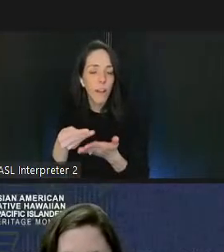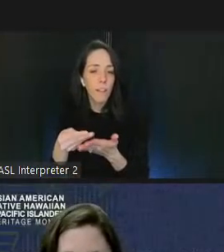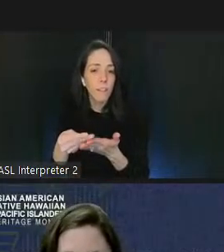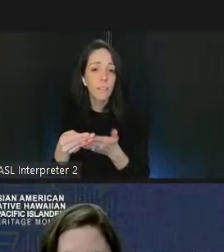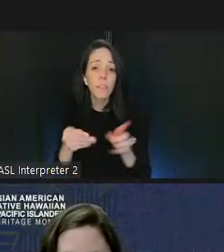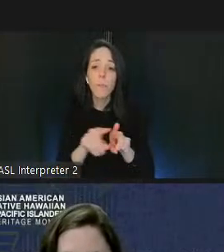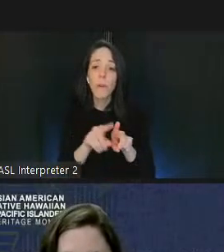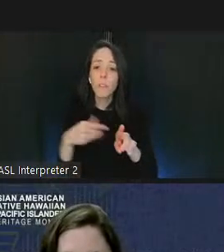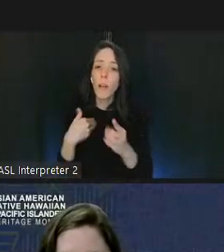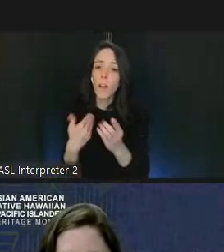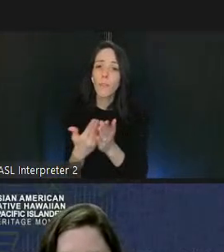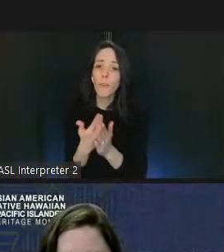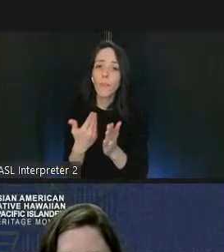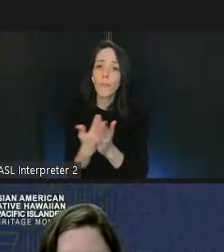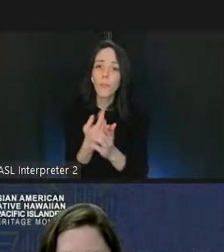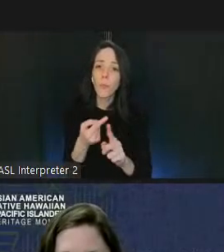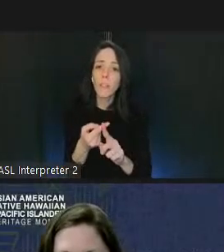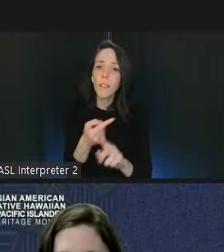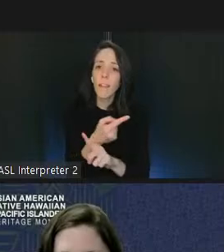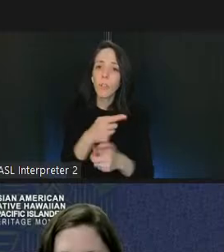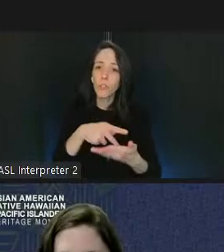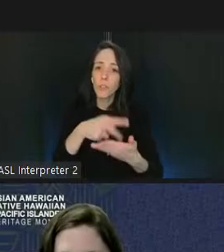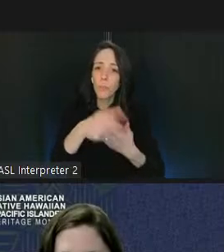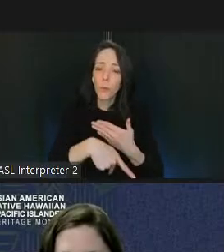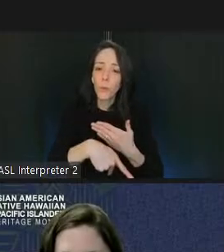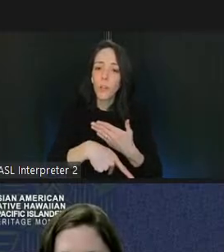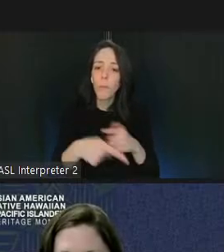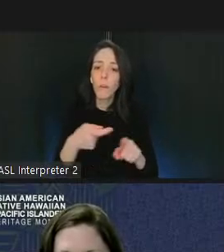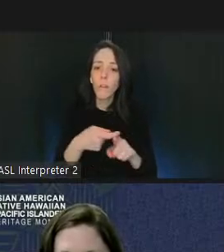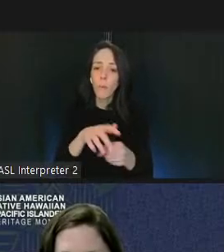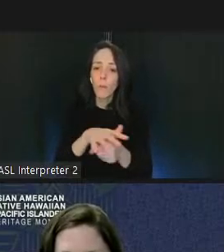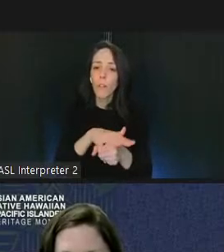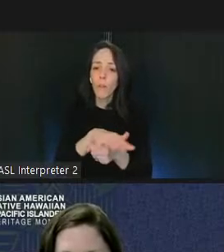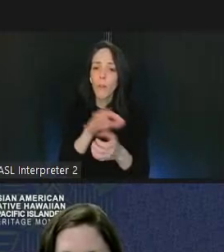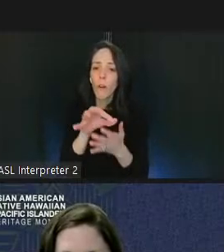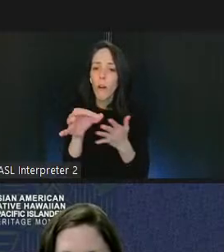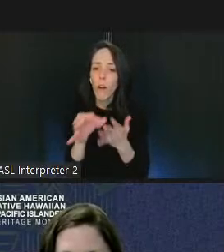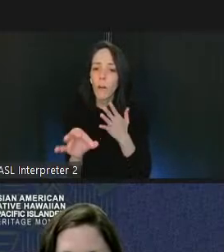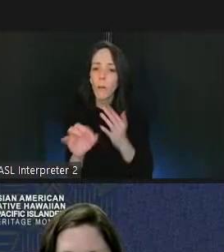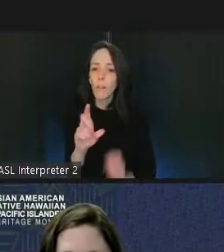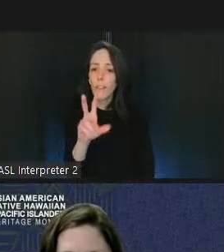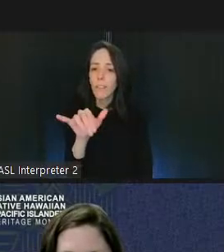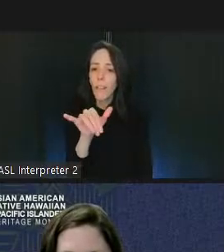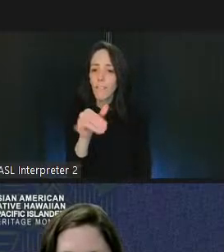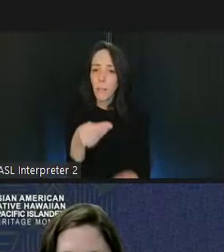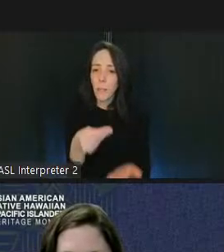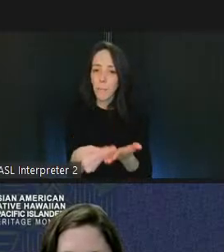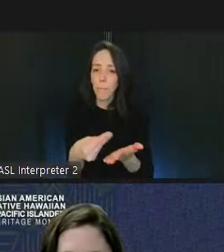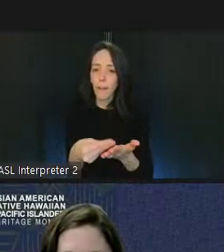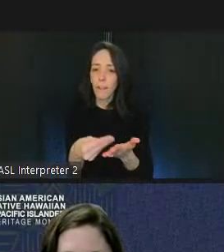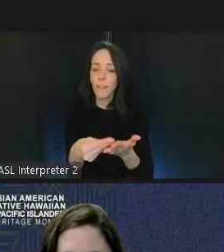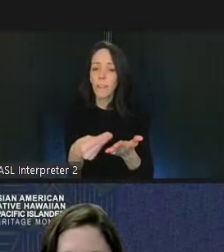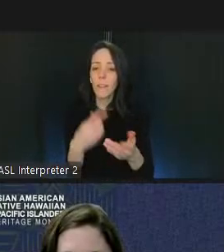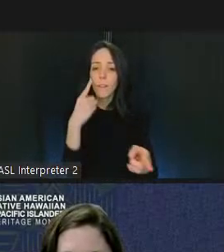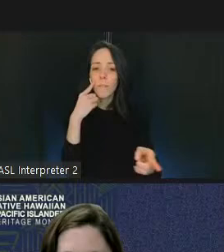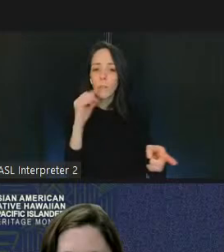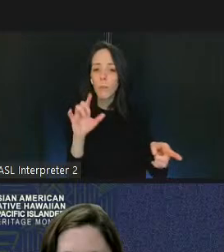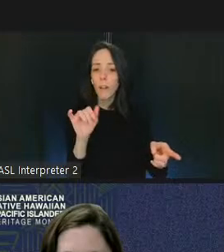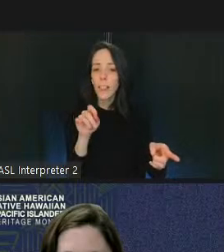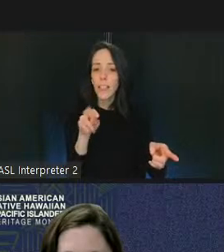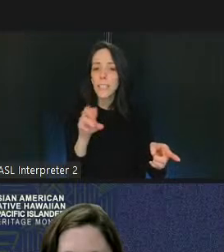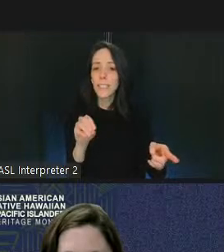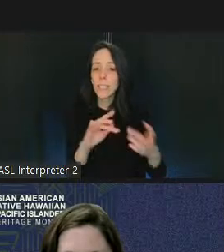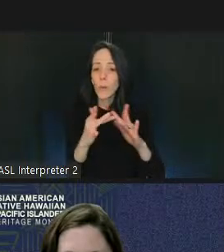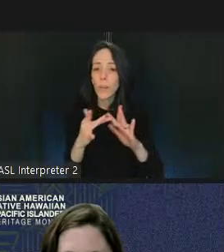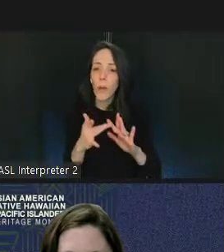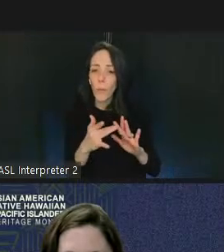program that was funded by local option levy dollars and awarded through a request for proposal process to Latino Network. This program